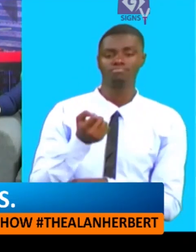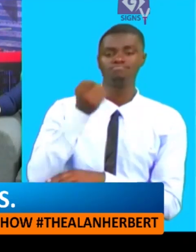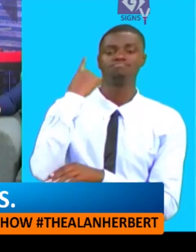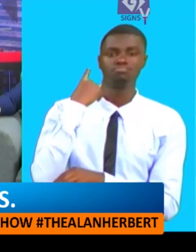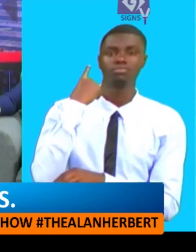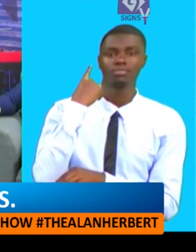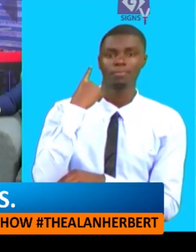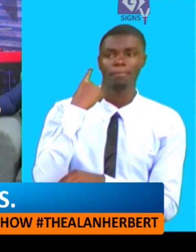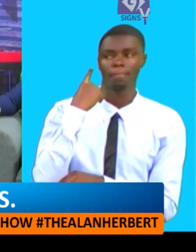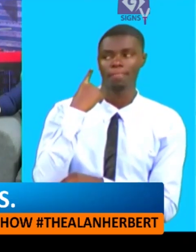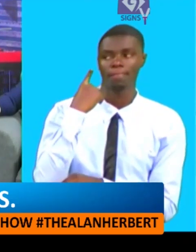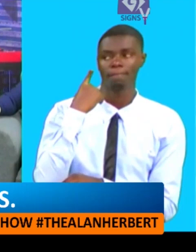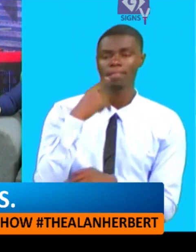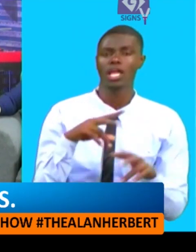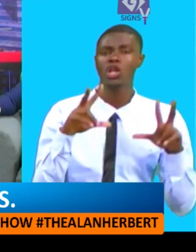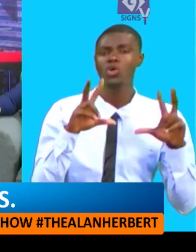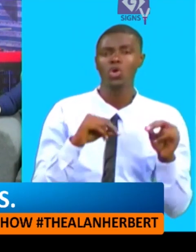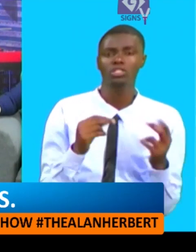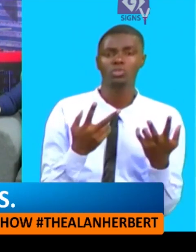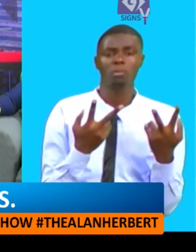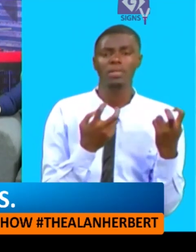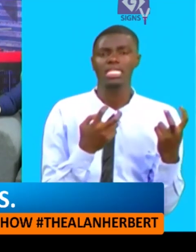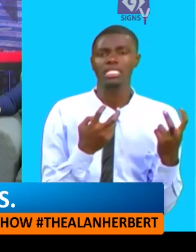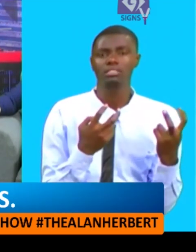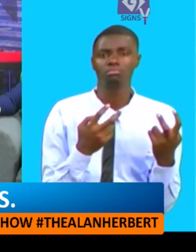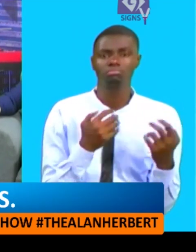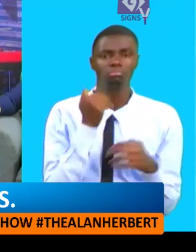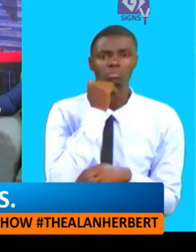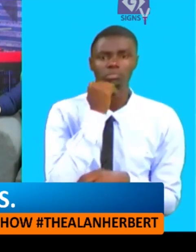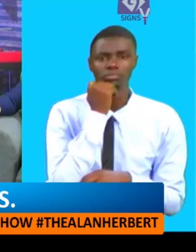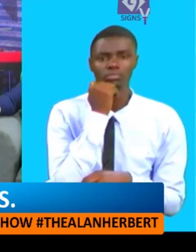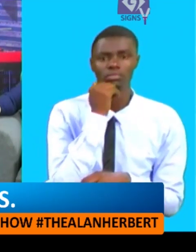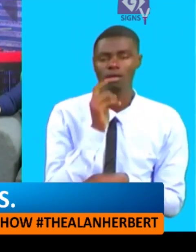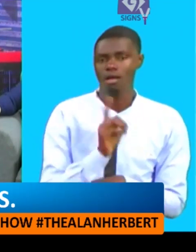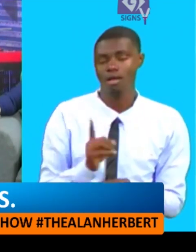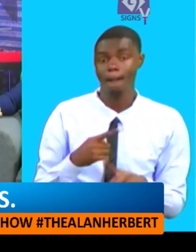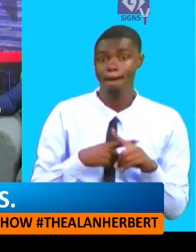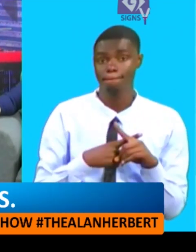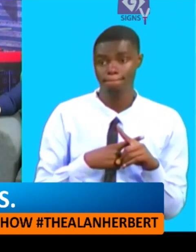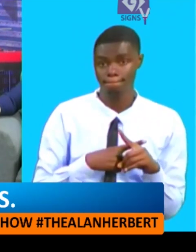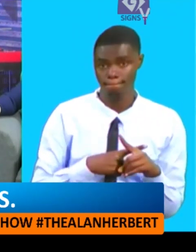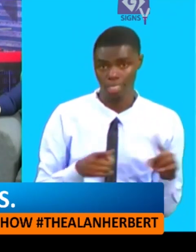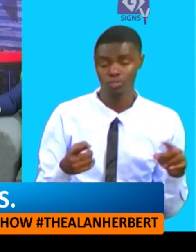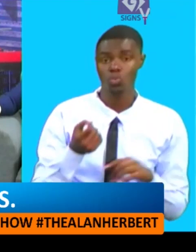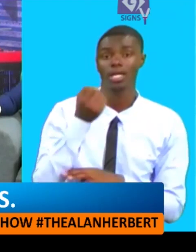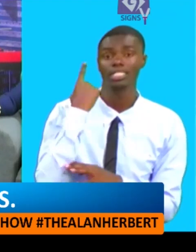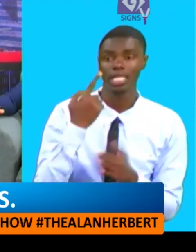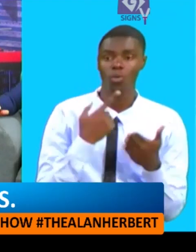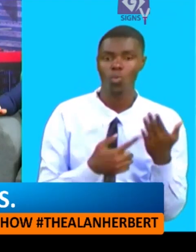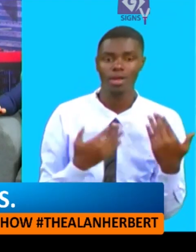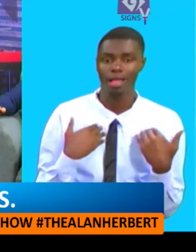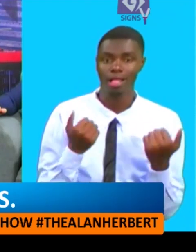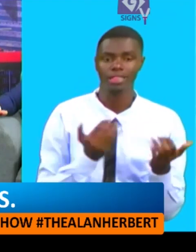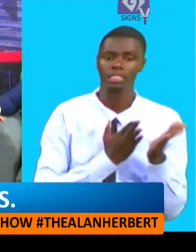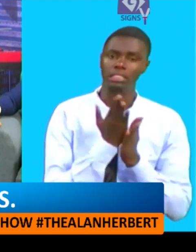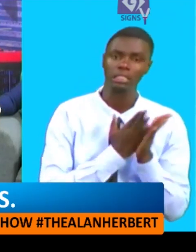understand what, not to predict sort of sickness that you might find yourself in, but to sort of understand what